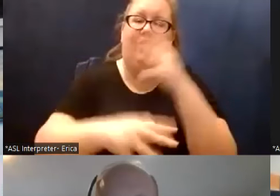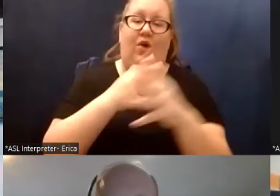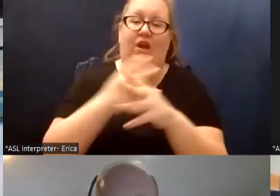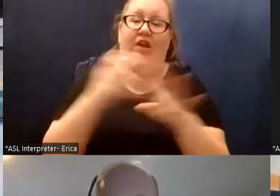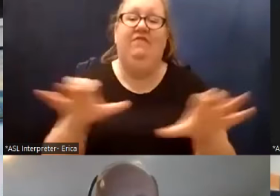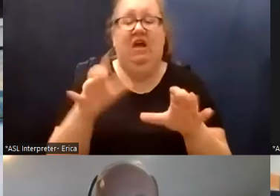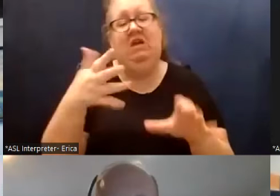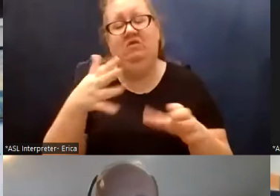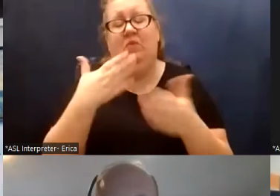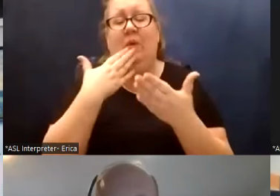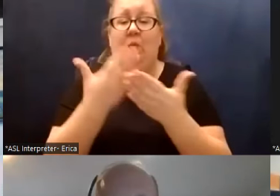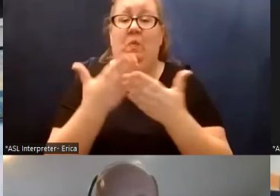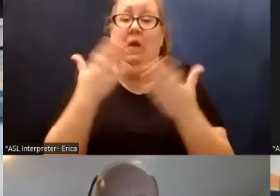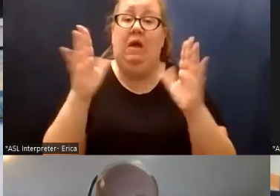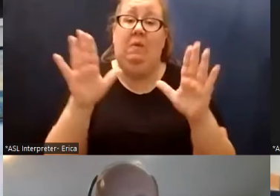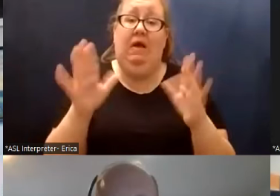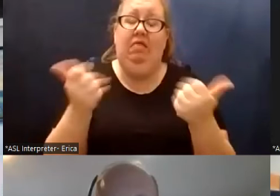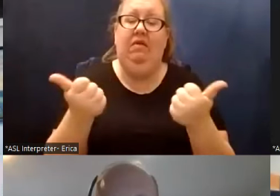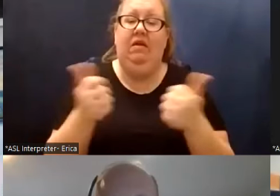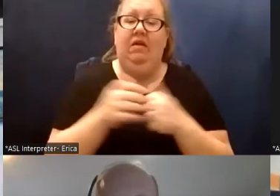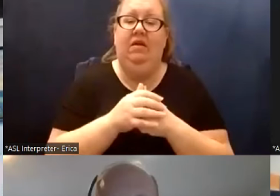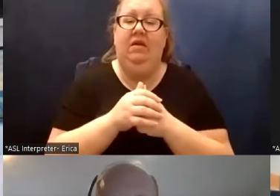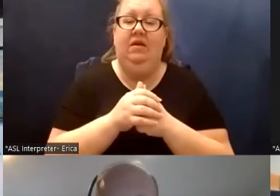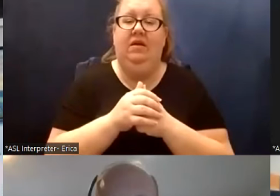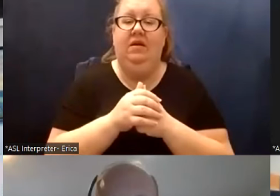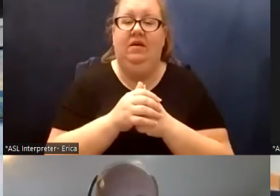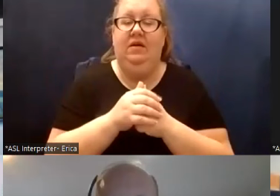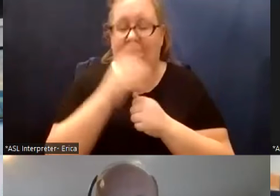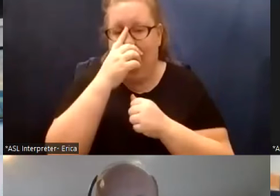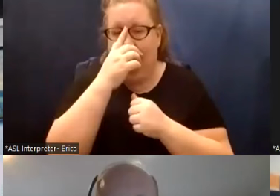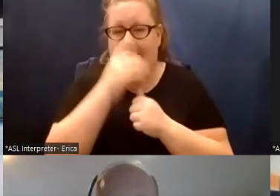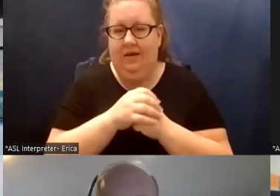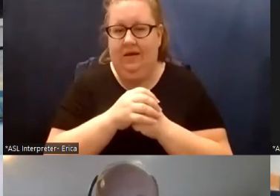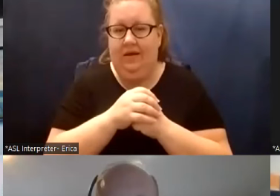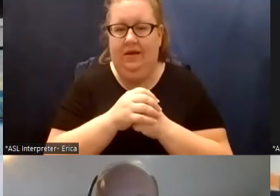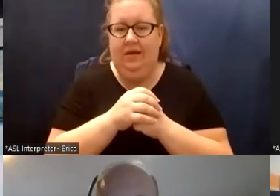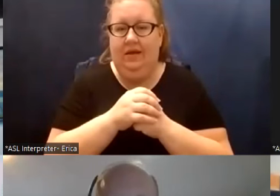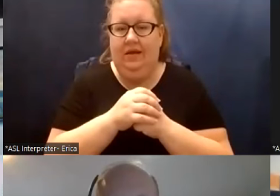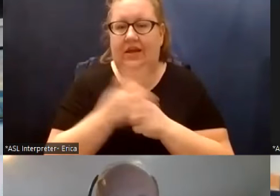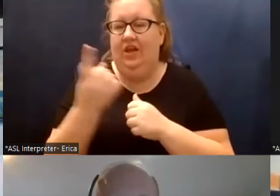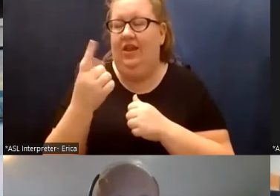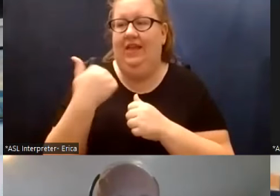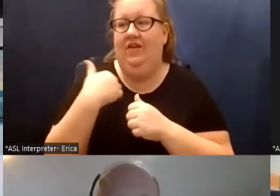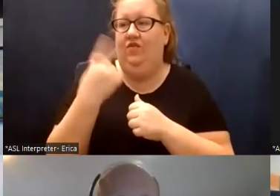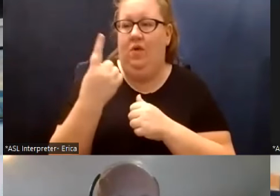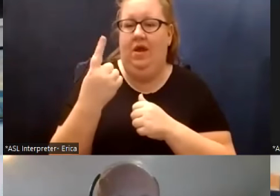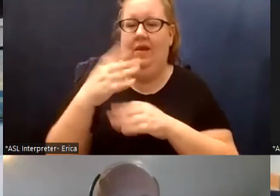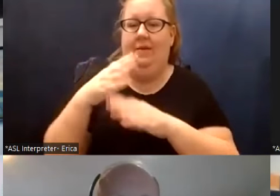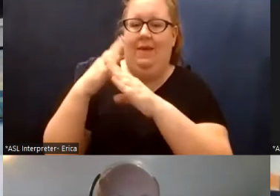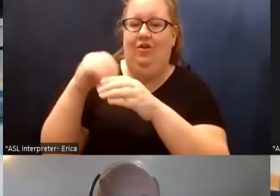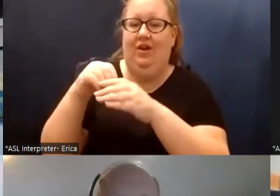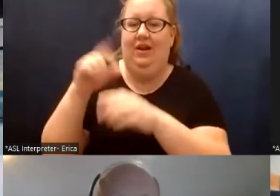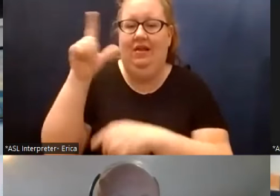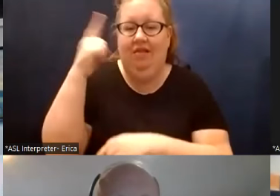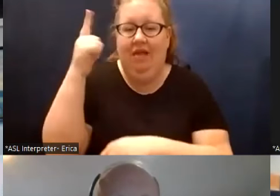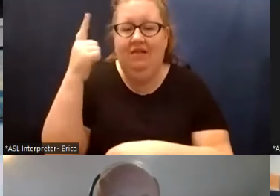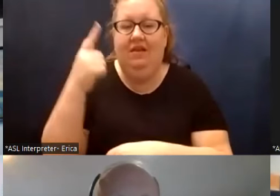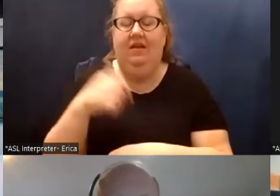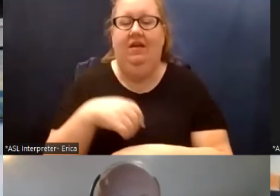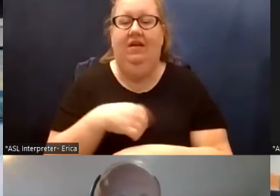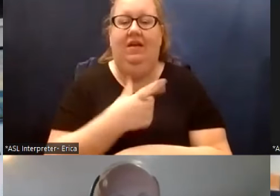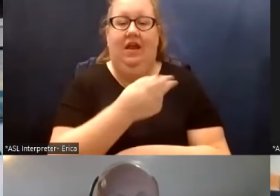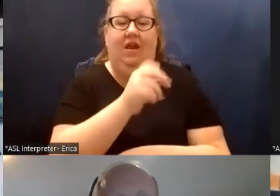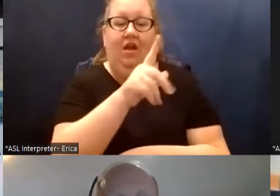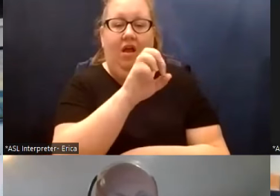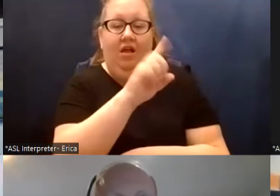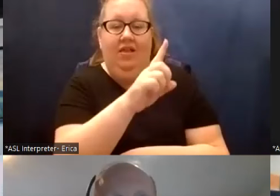mean, they built that one in Venice. It seems to work quite well. The one in Thames Barrier in London, one in Hull. You know, it seems to